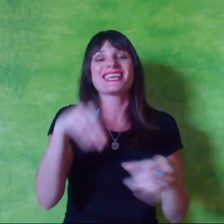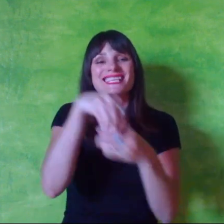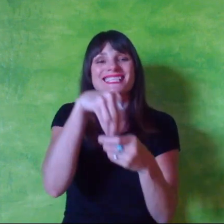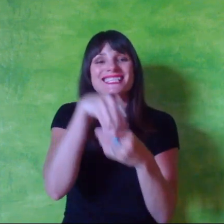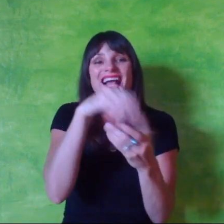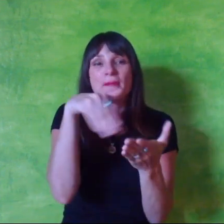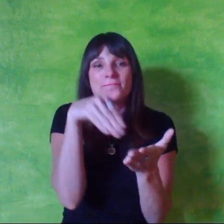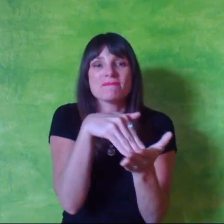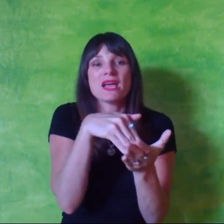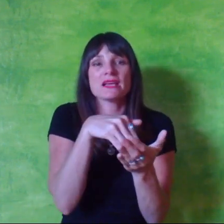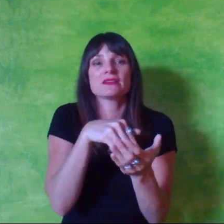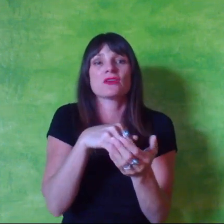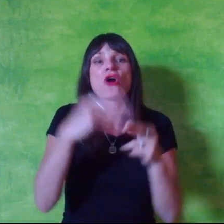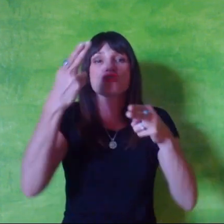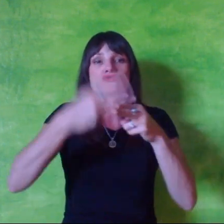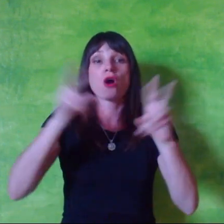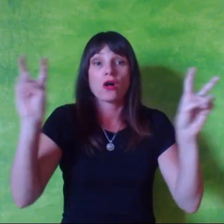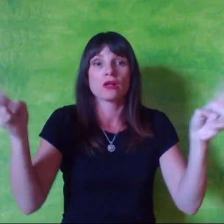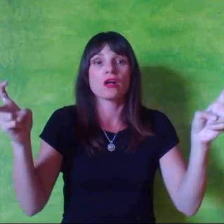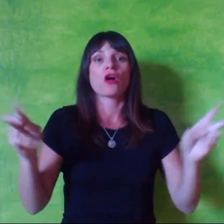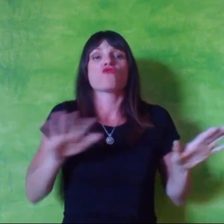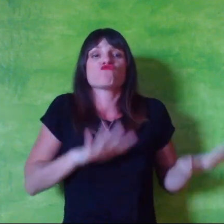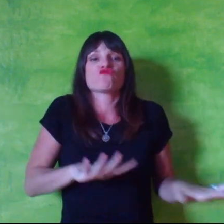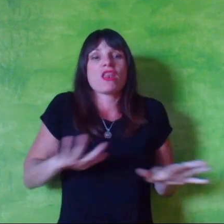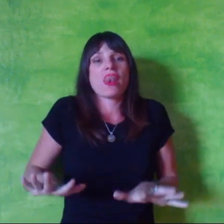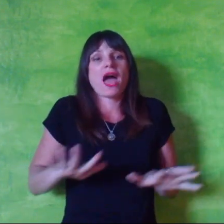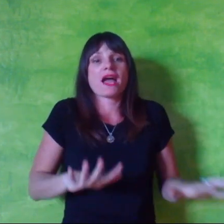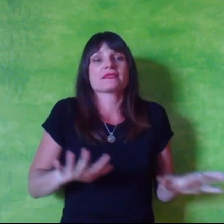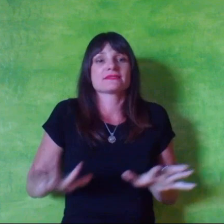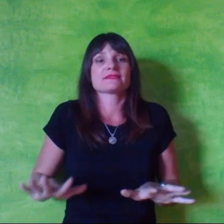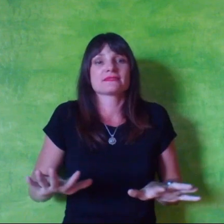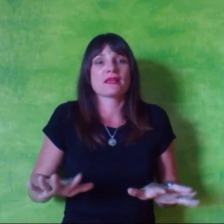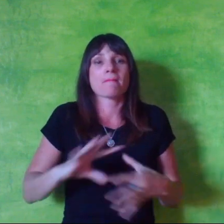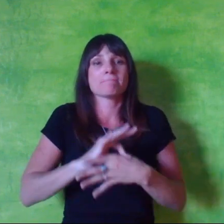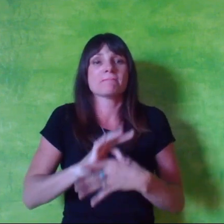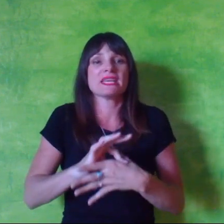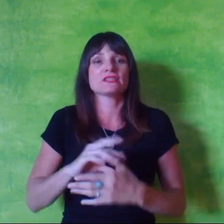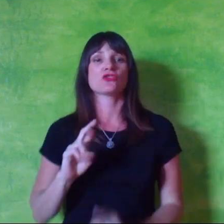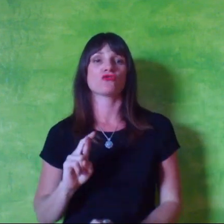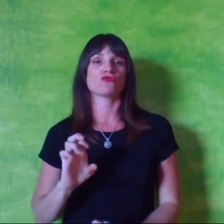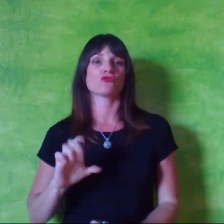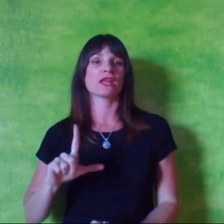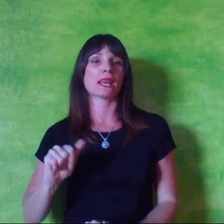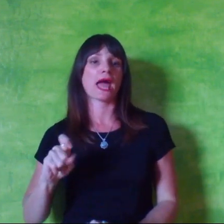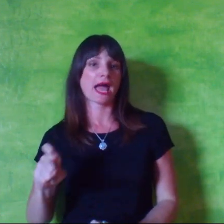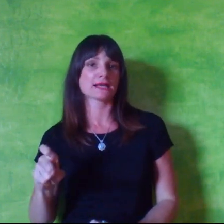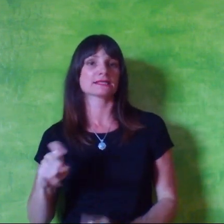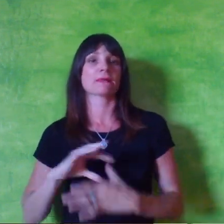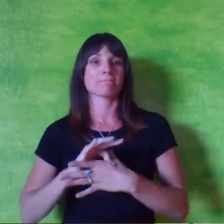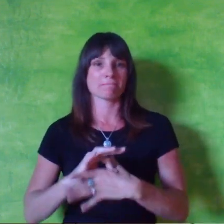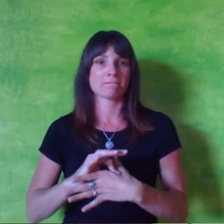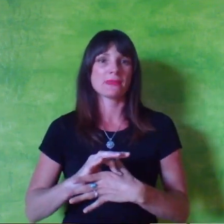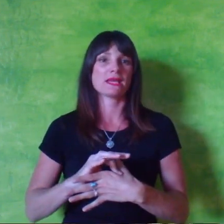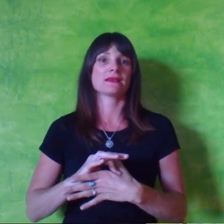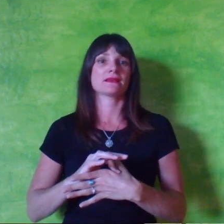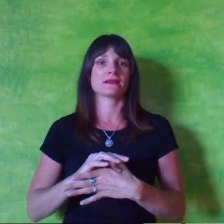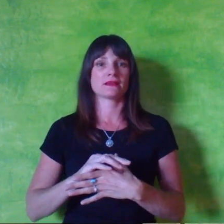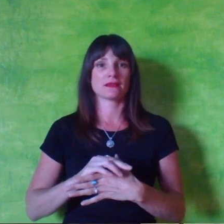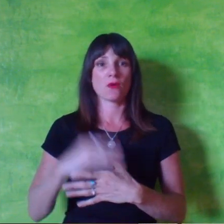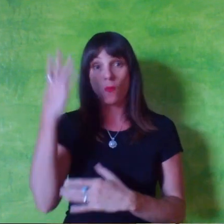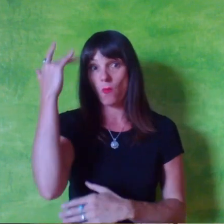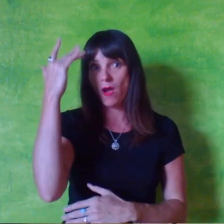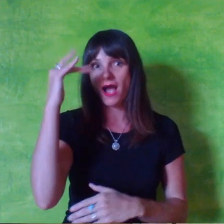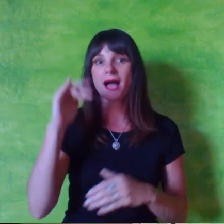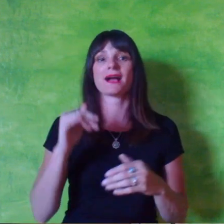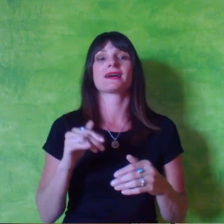make it a lot easier to cut and keep the juices inside. Keep it nice and moist when you cut into it. So, okay, so